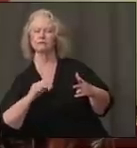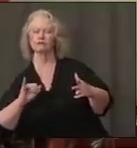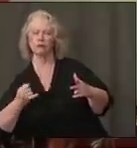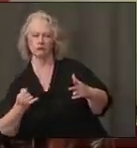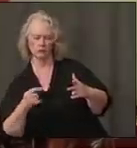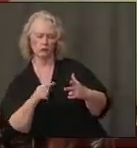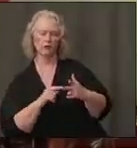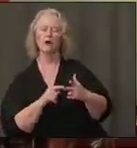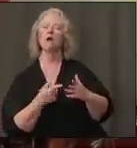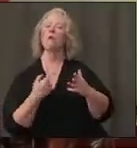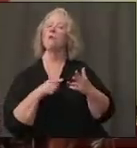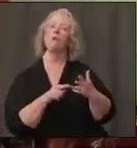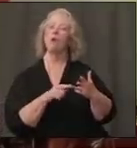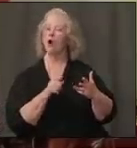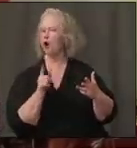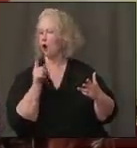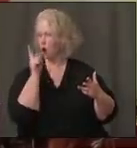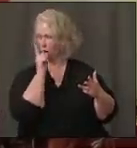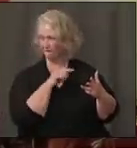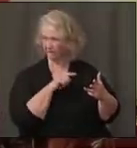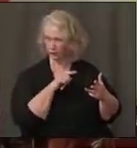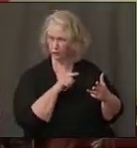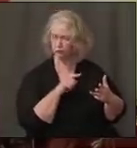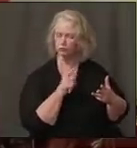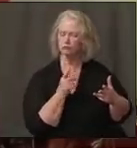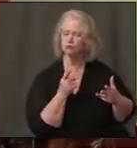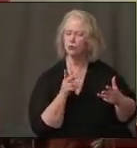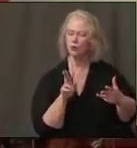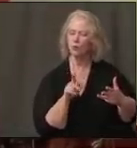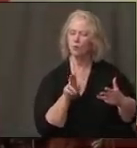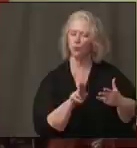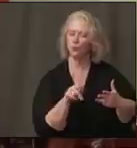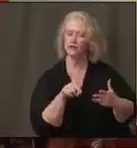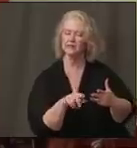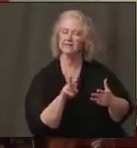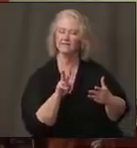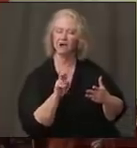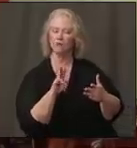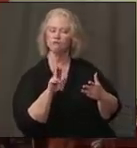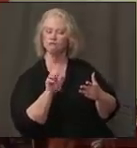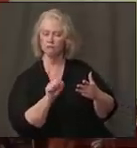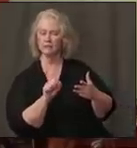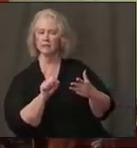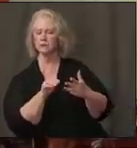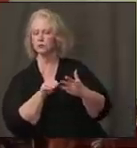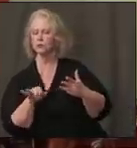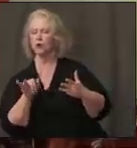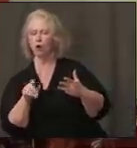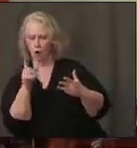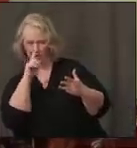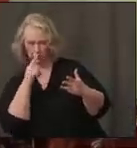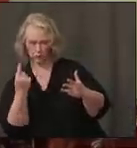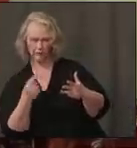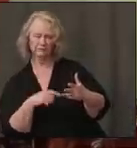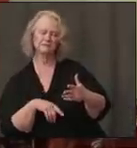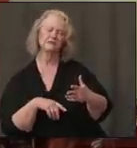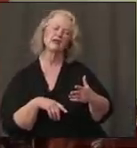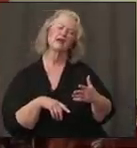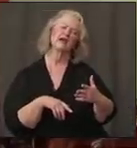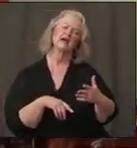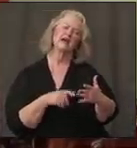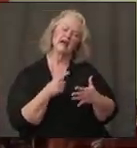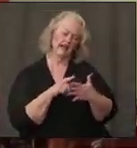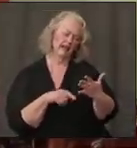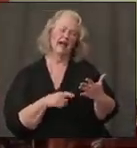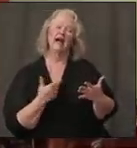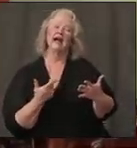of artificial vesicles where you stick some of the viral protein on them. The first ones out into